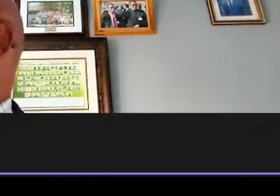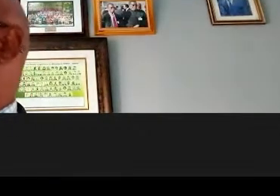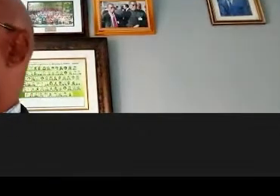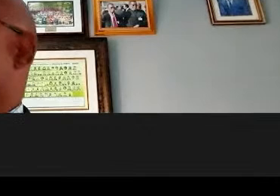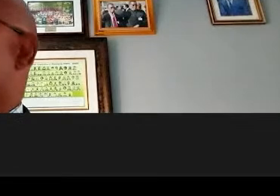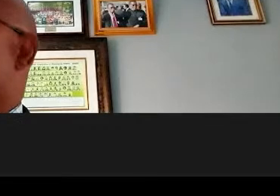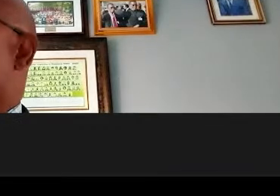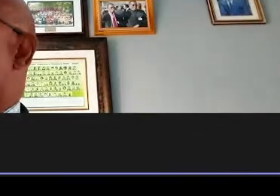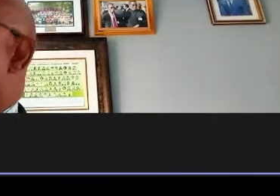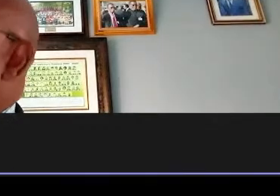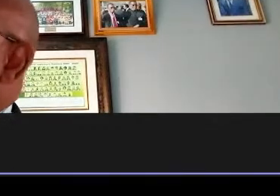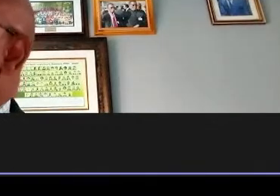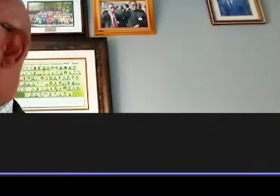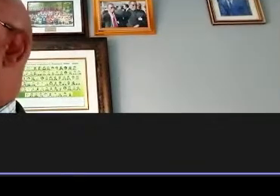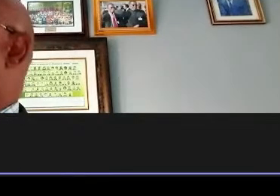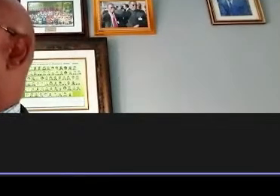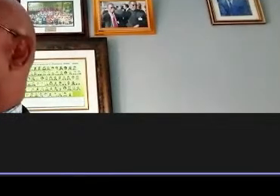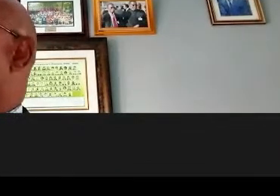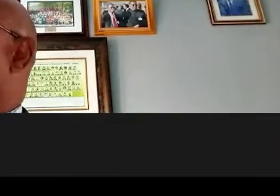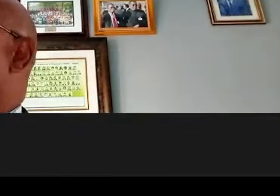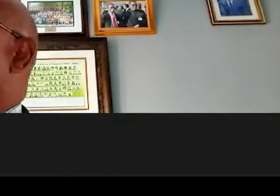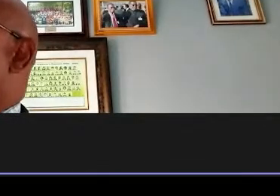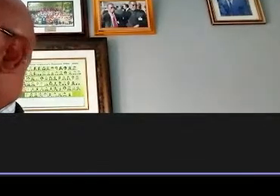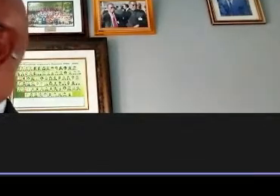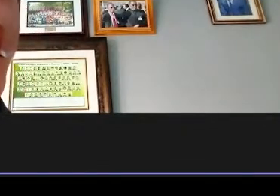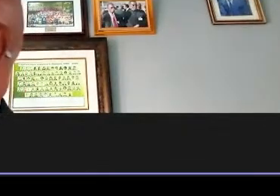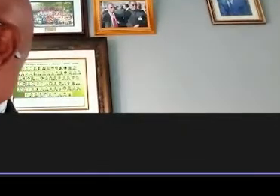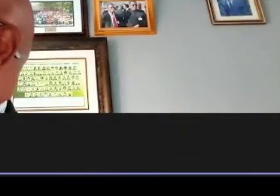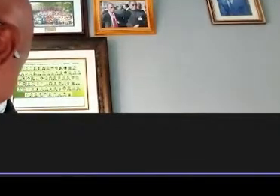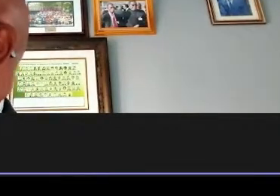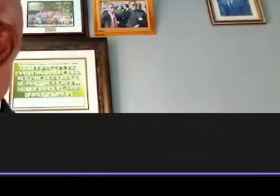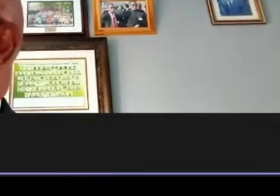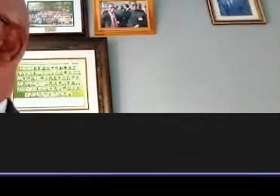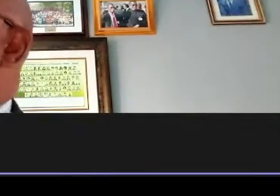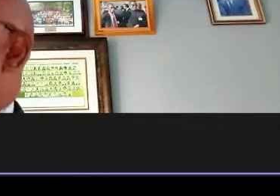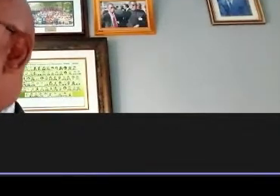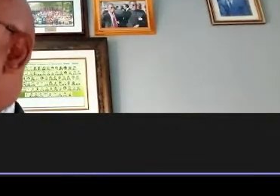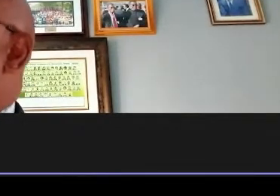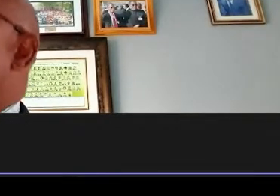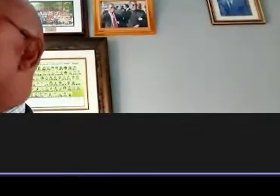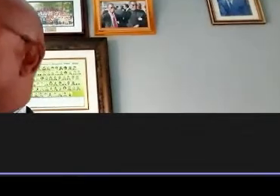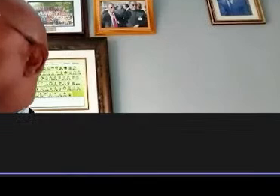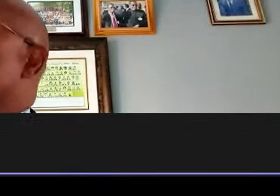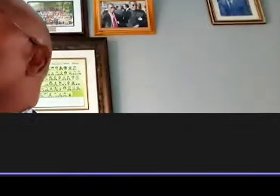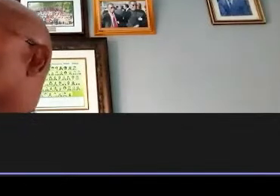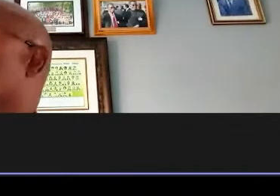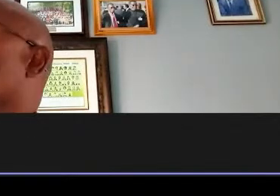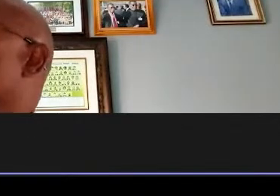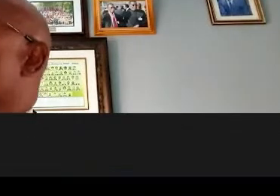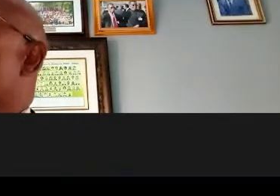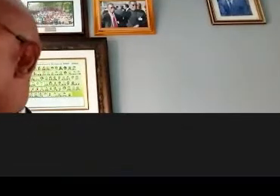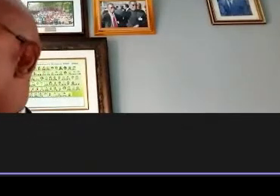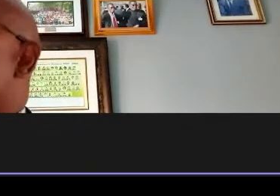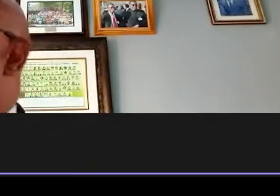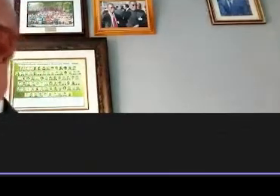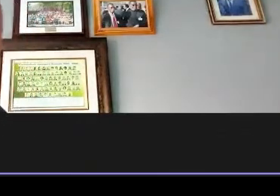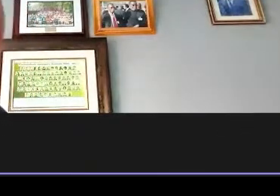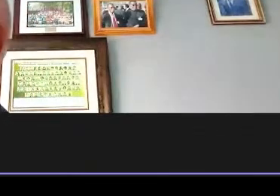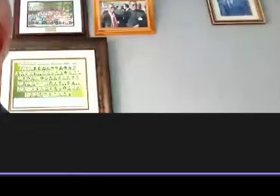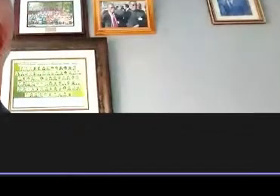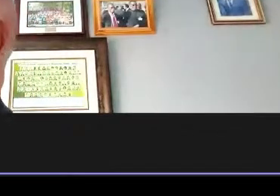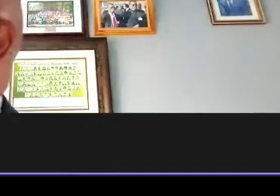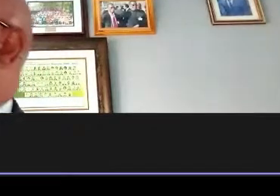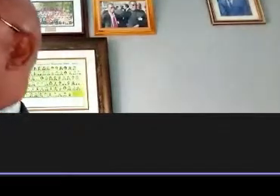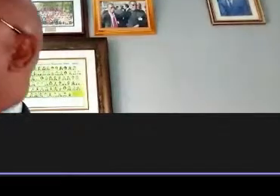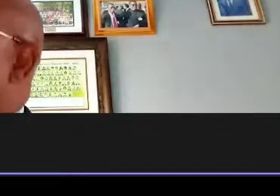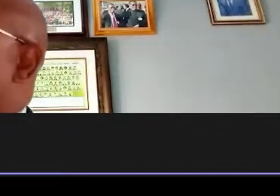come. Just one example. Residents of a transit camp in Gwala Street in Lamontville were placed in the